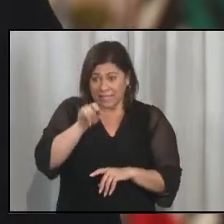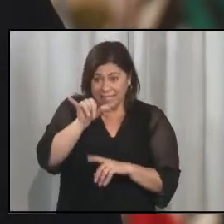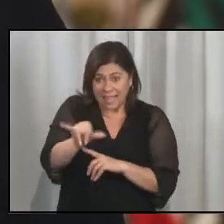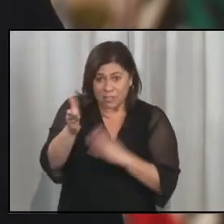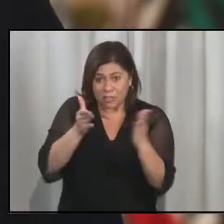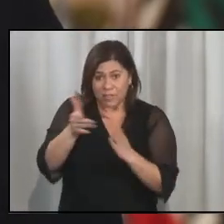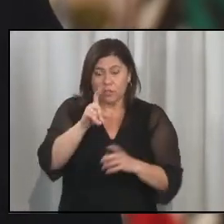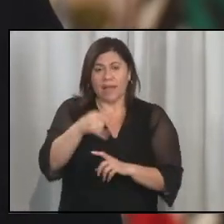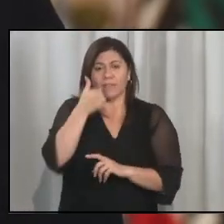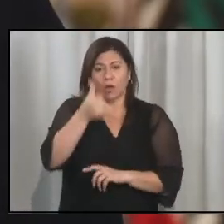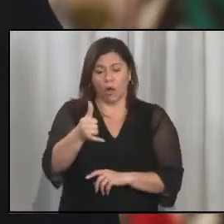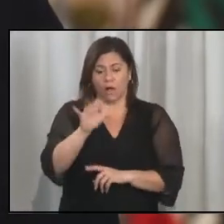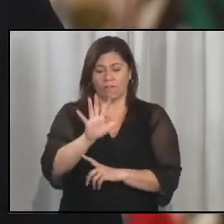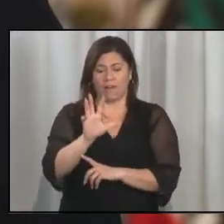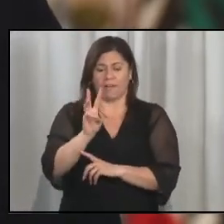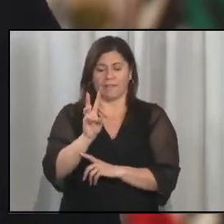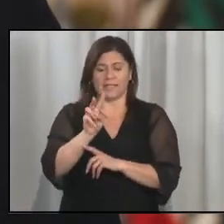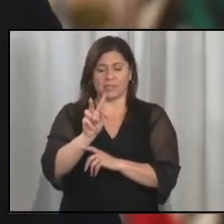at